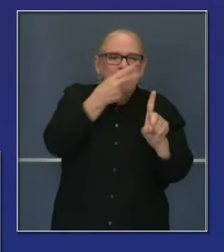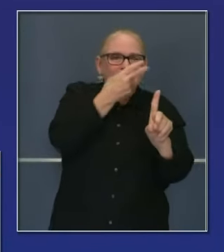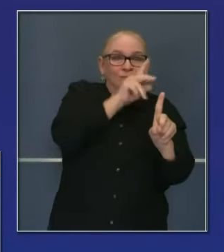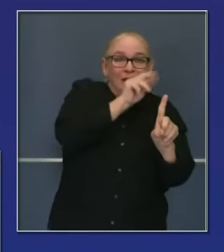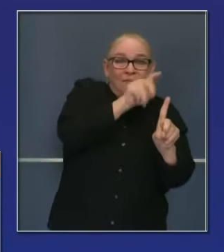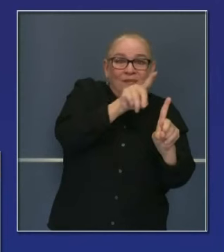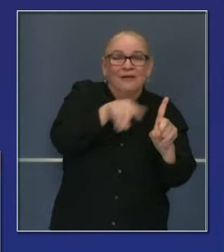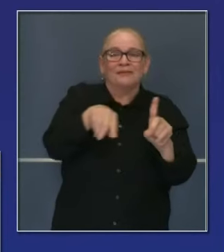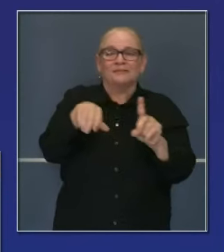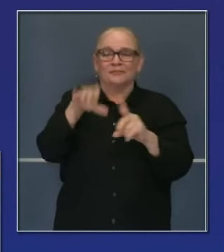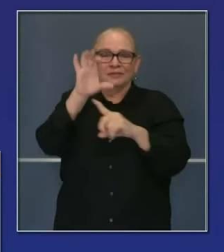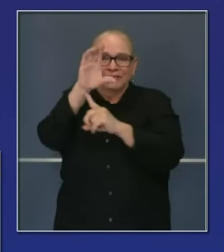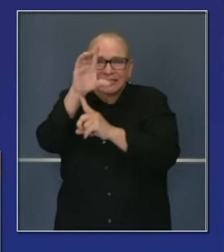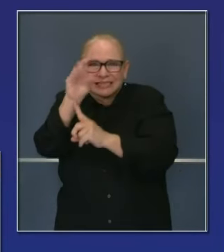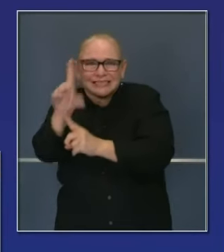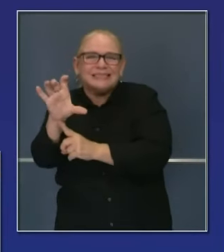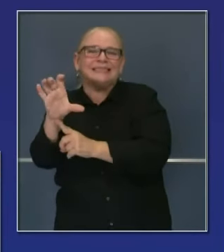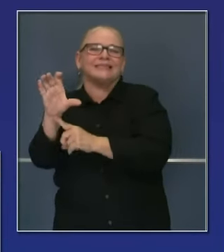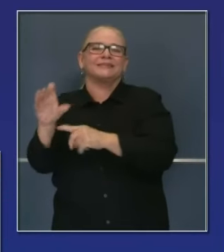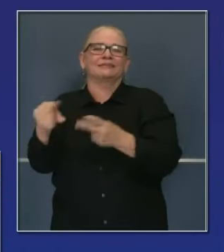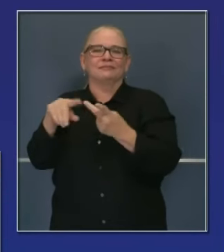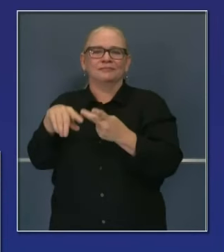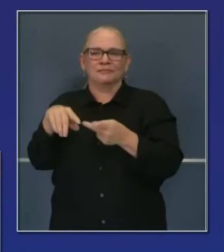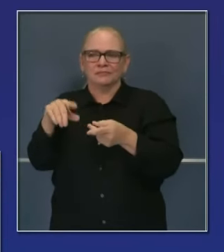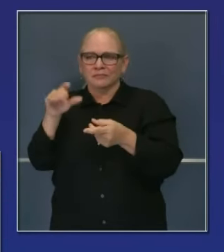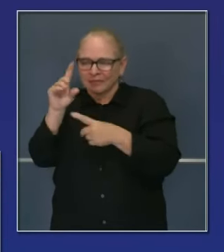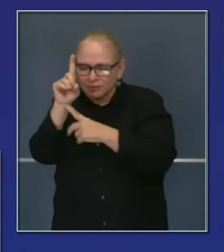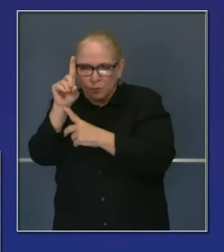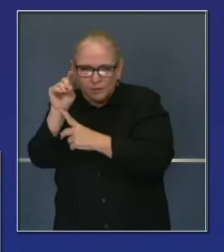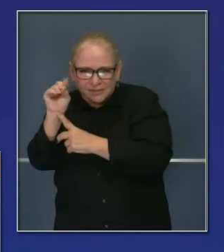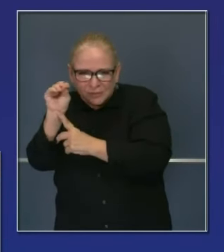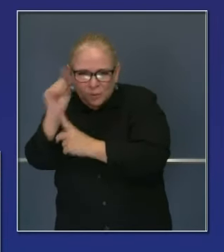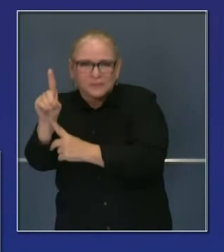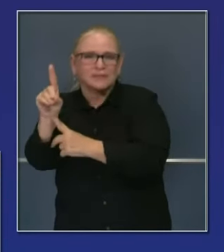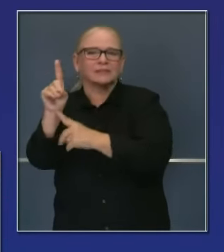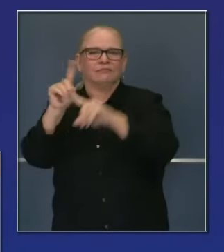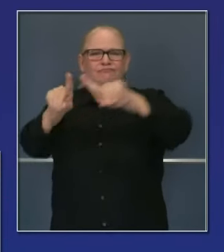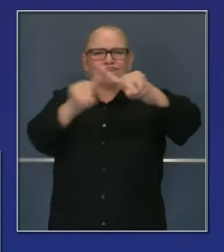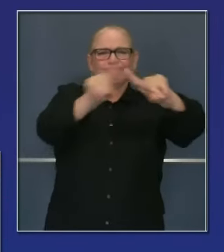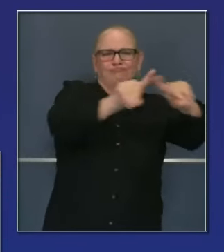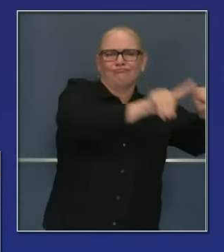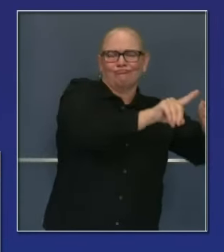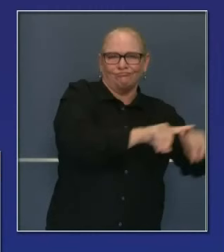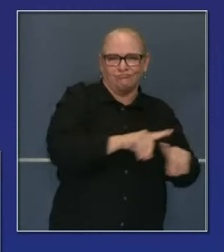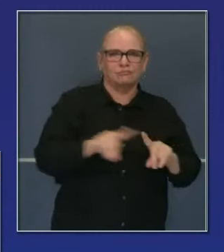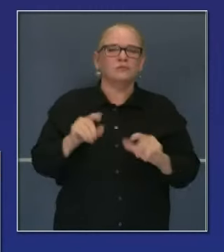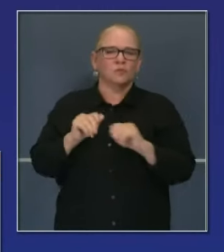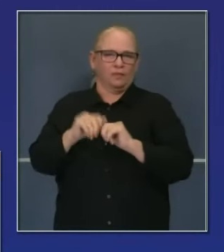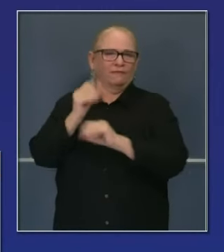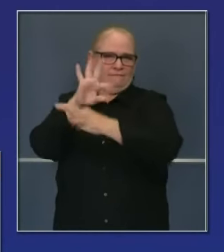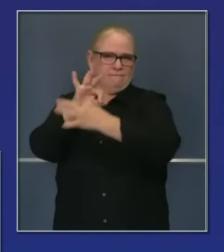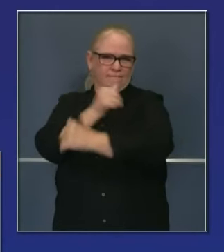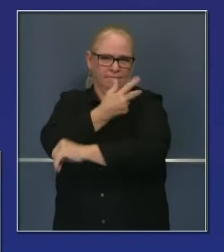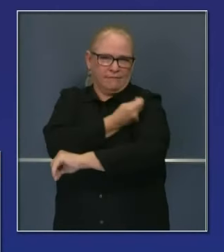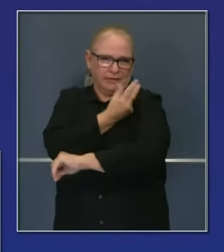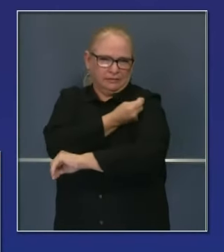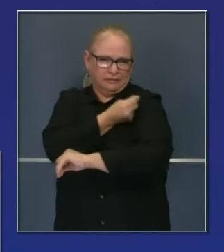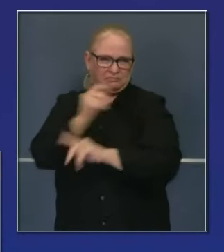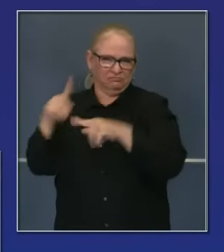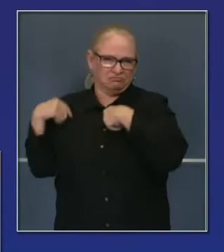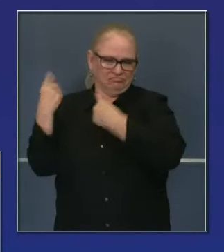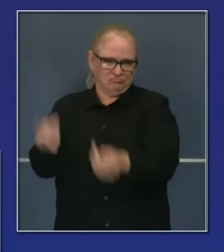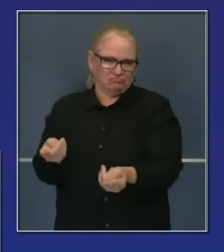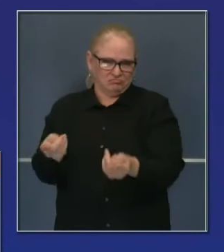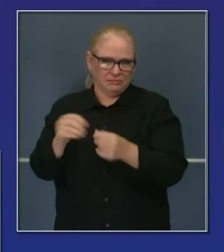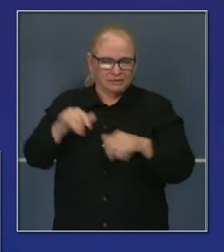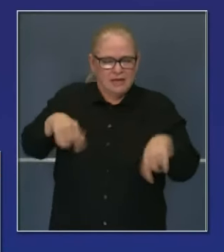CDC and the DOD based on the scale and scope of the vaccinations that occur on an annual basis here in